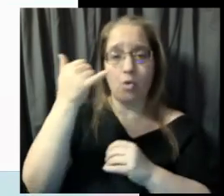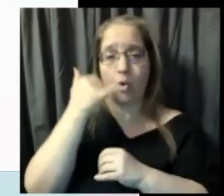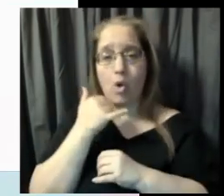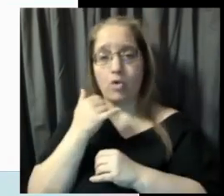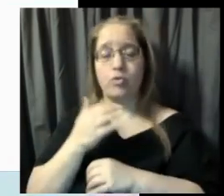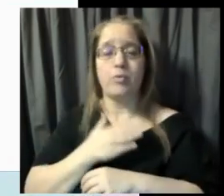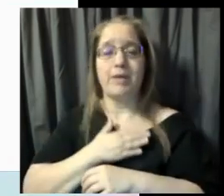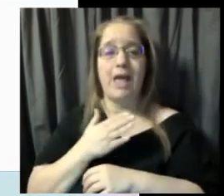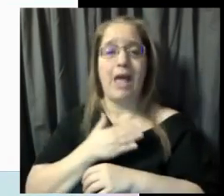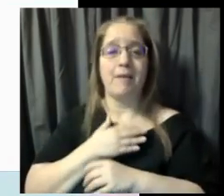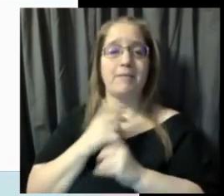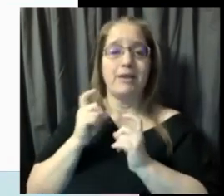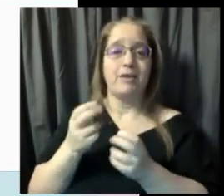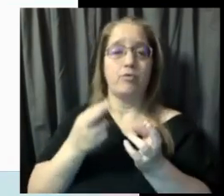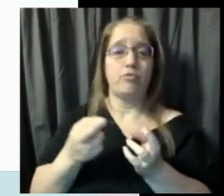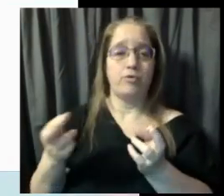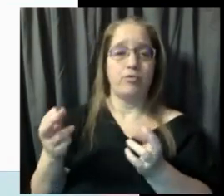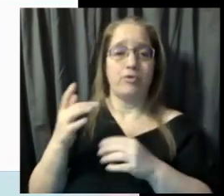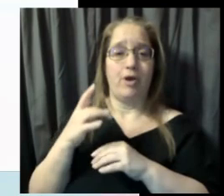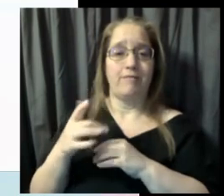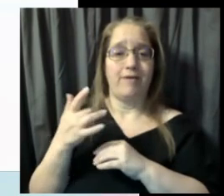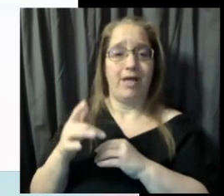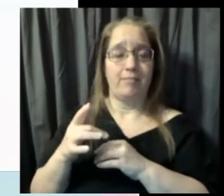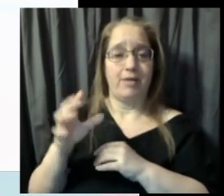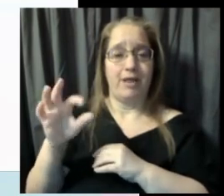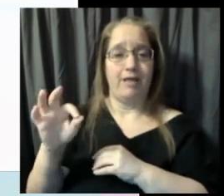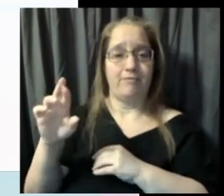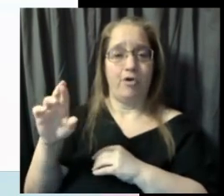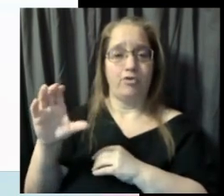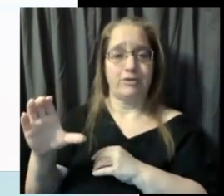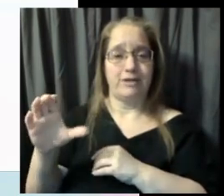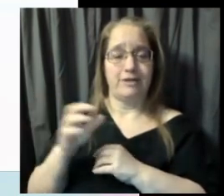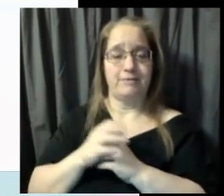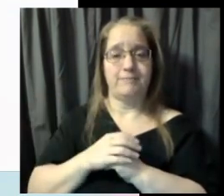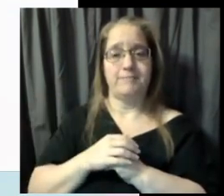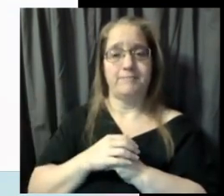to give you all the resources that are available at the FRC.